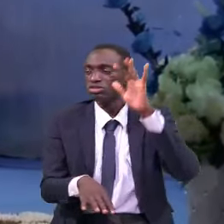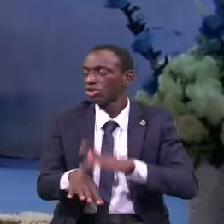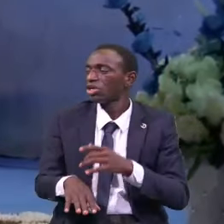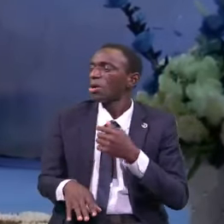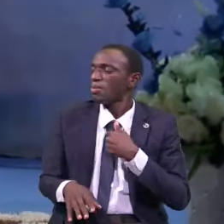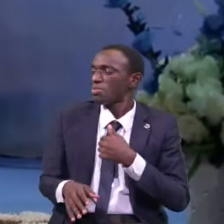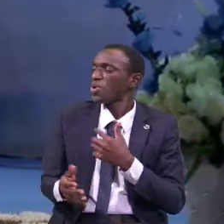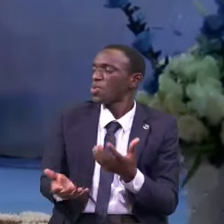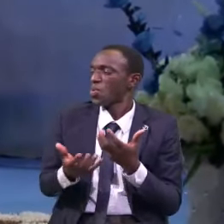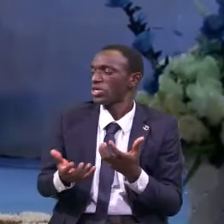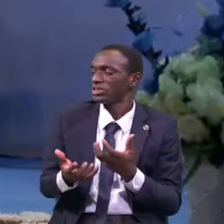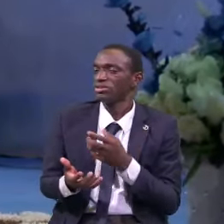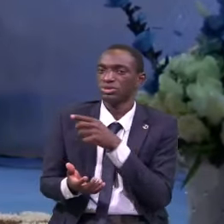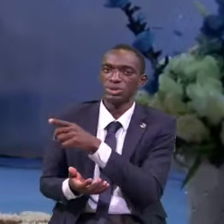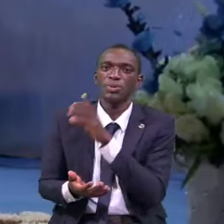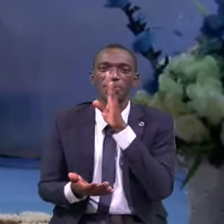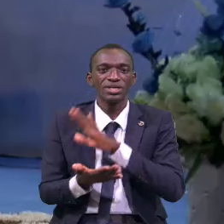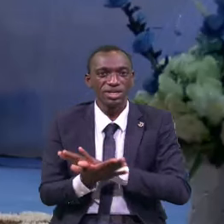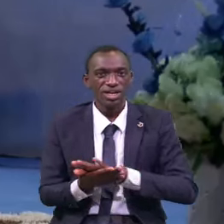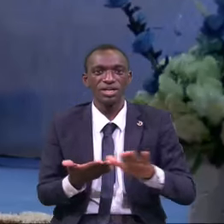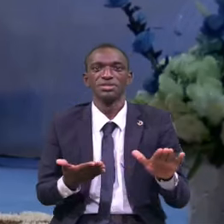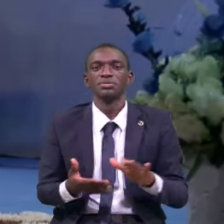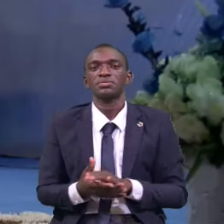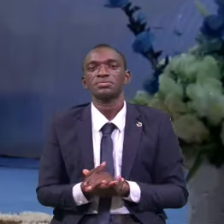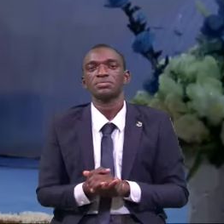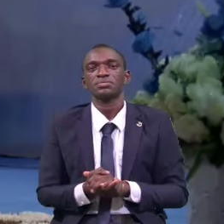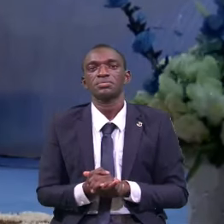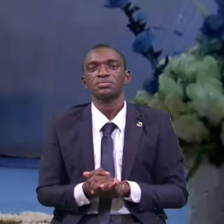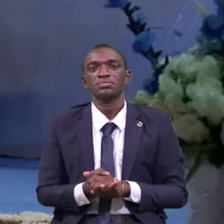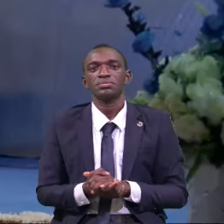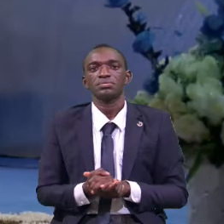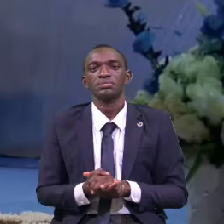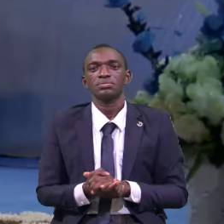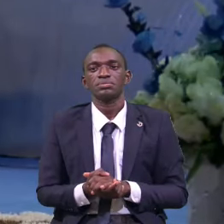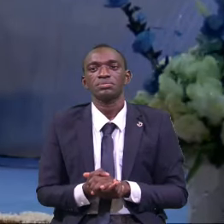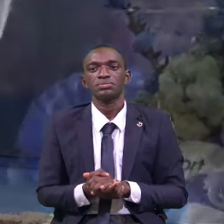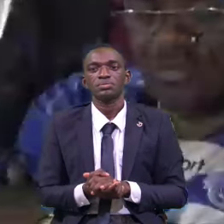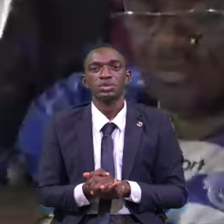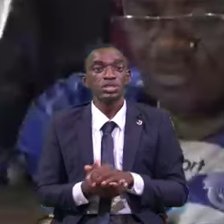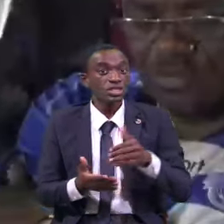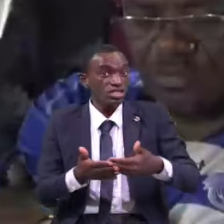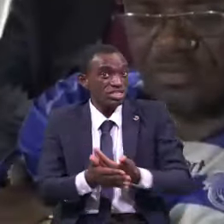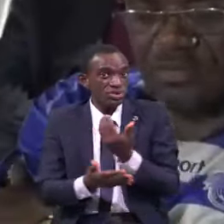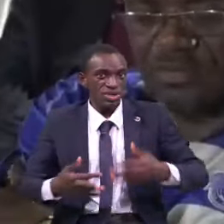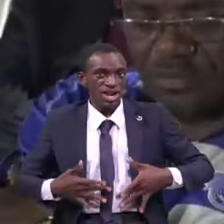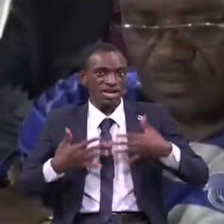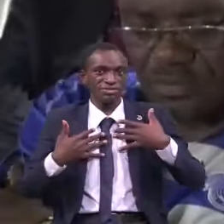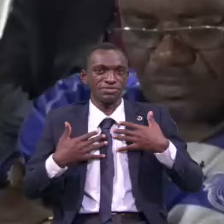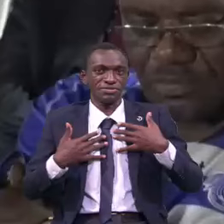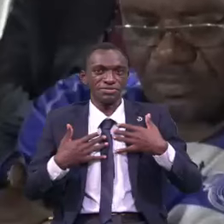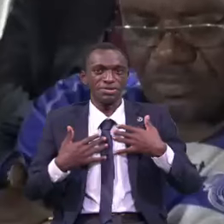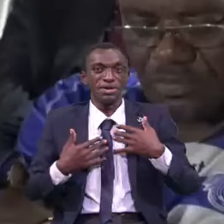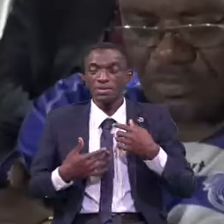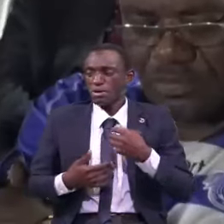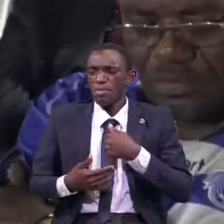will be thou clean. Il le toucha et dit, je le veux. In your life, I will